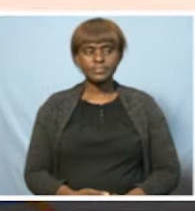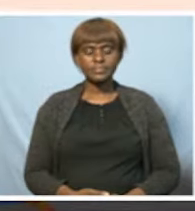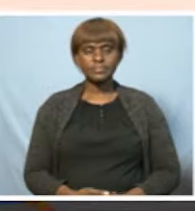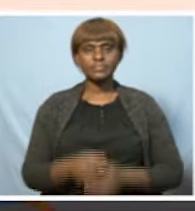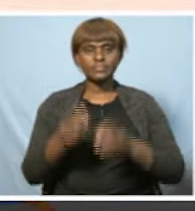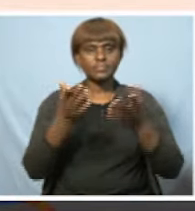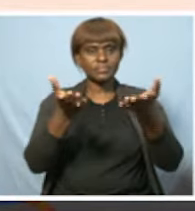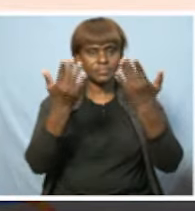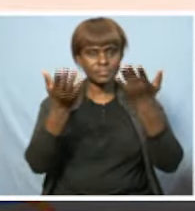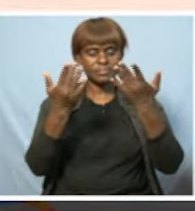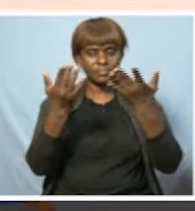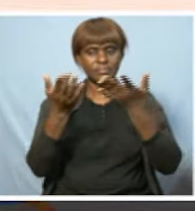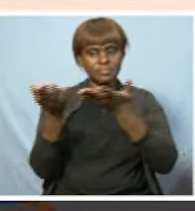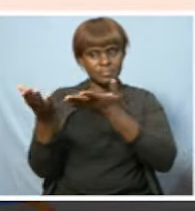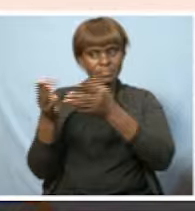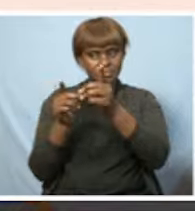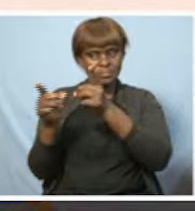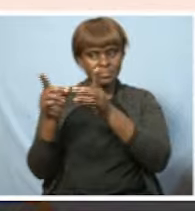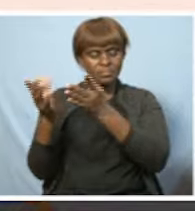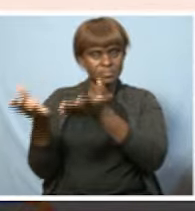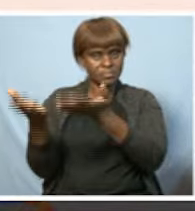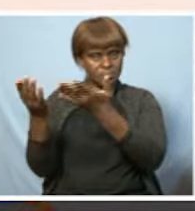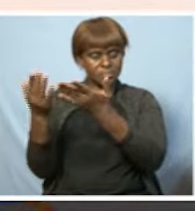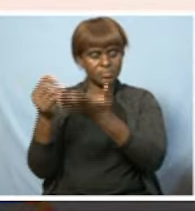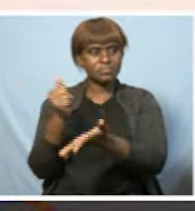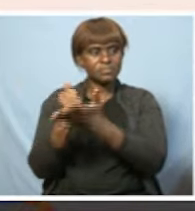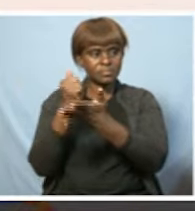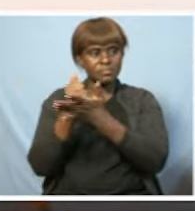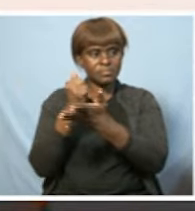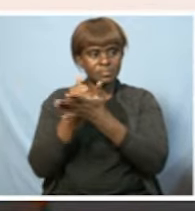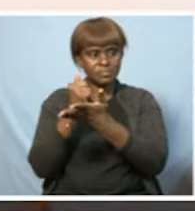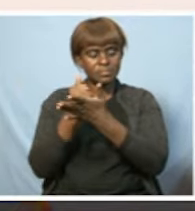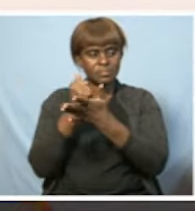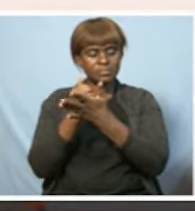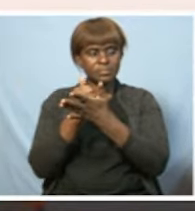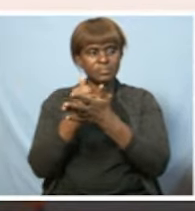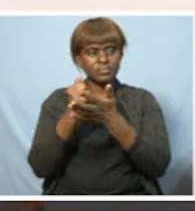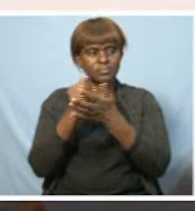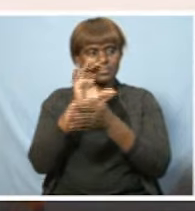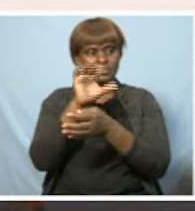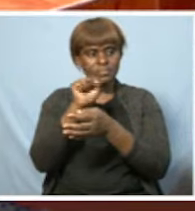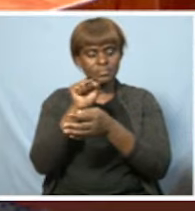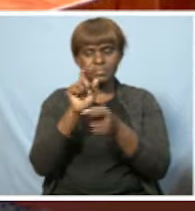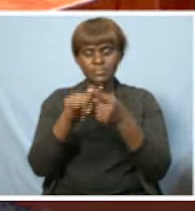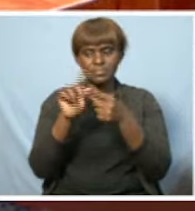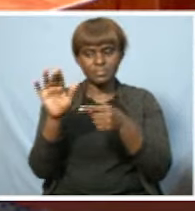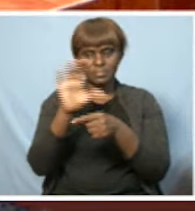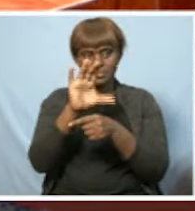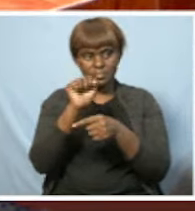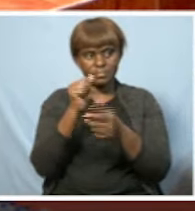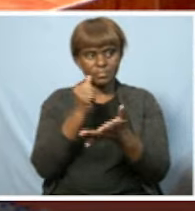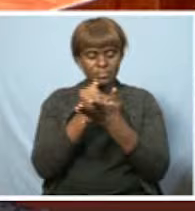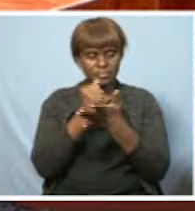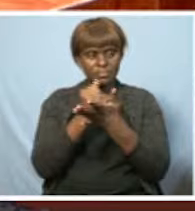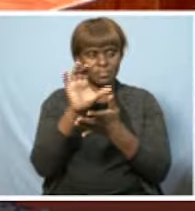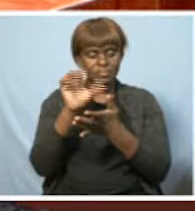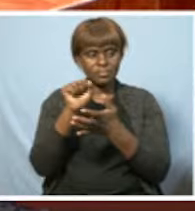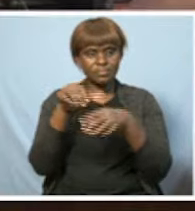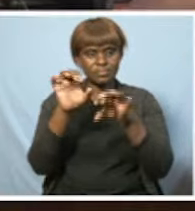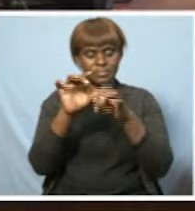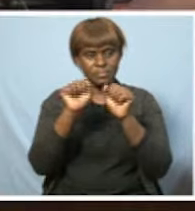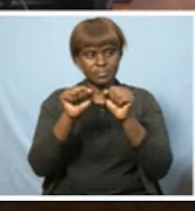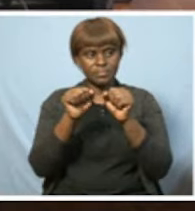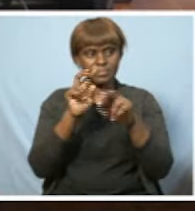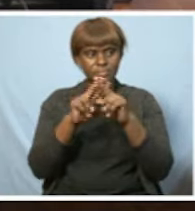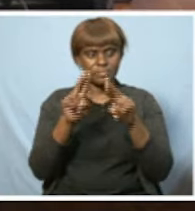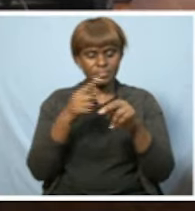Directors, please be on the, be handy to your CS. Yes, CS, go ahead. Chair, I'll